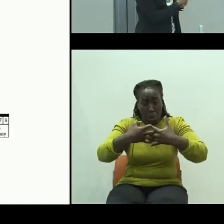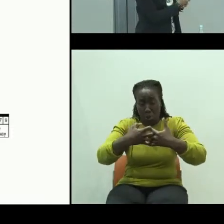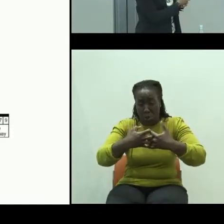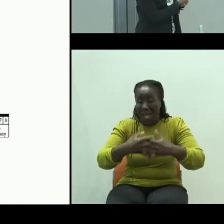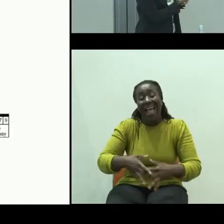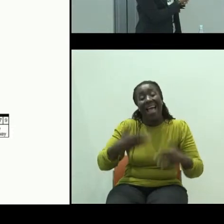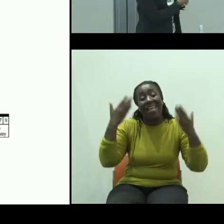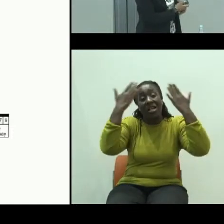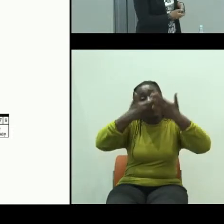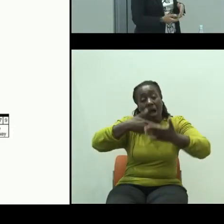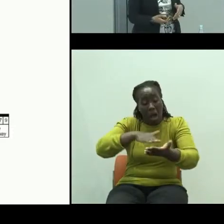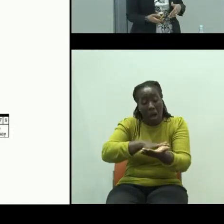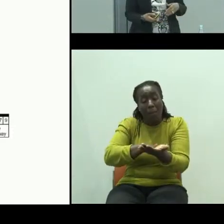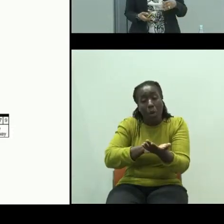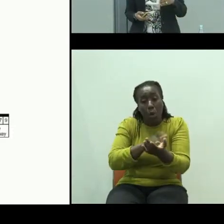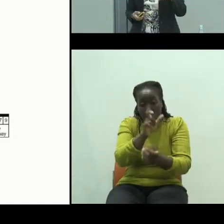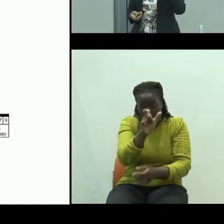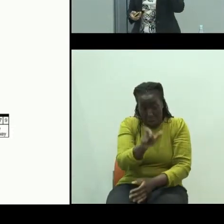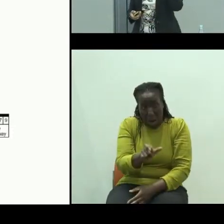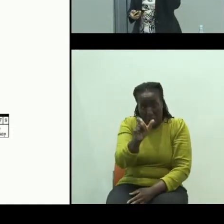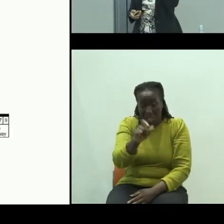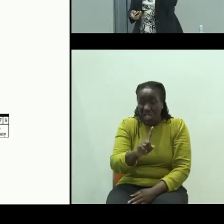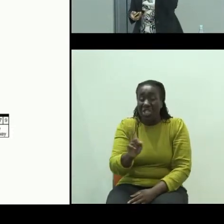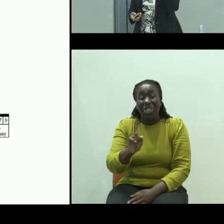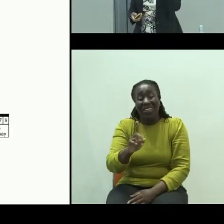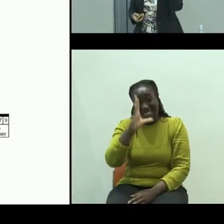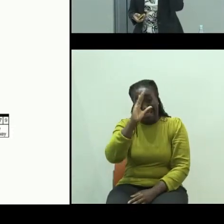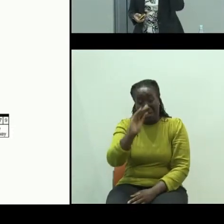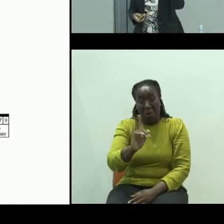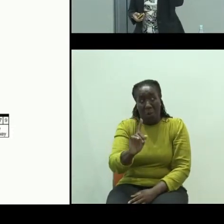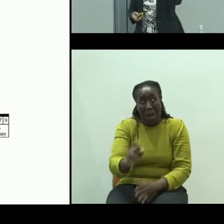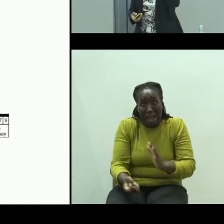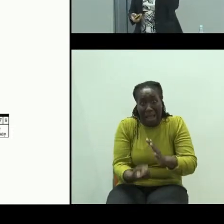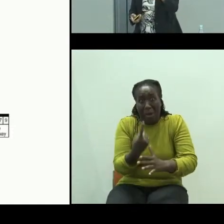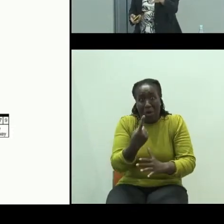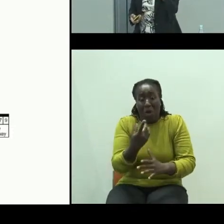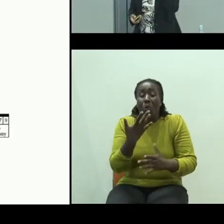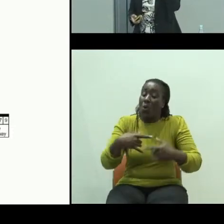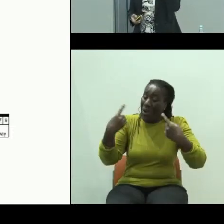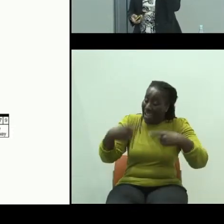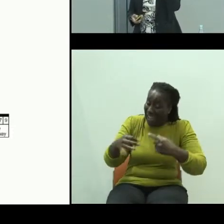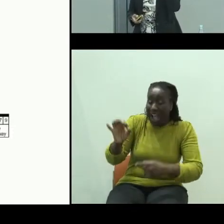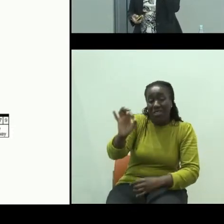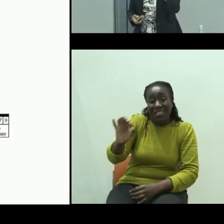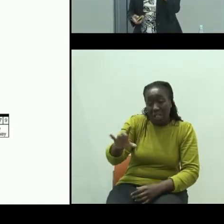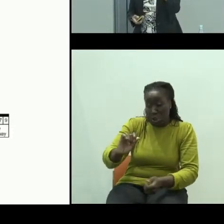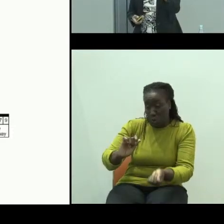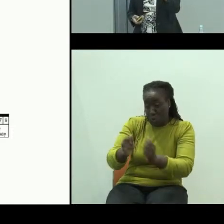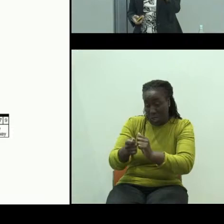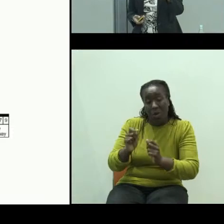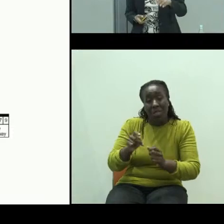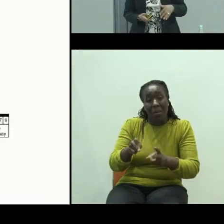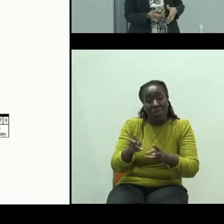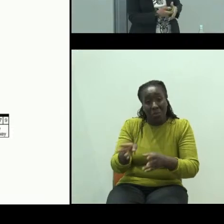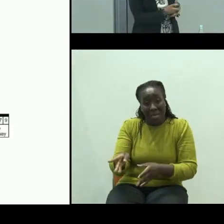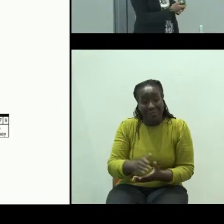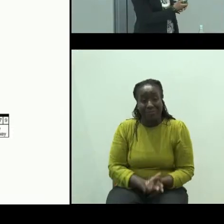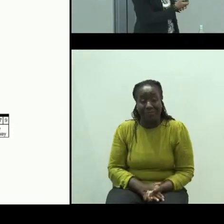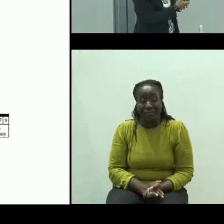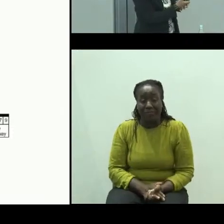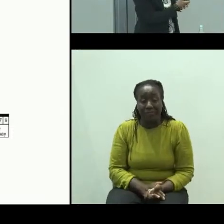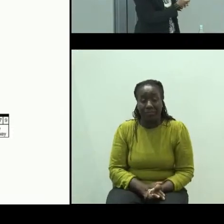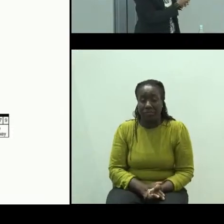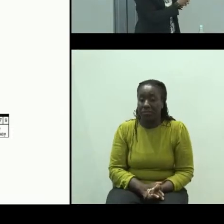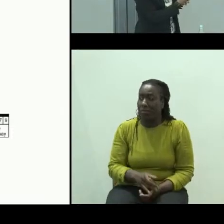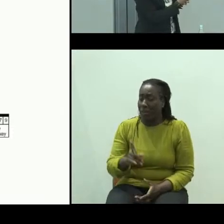blue bars are what happens in the case where I let the cell decide to turn on the pathway when that substrate is present. As